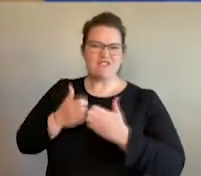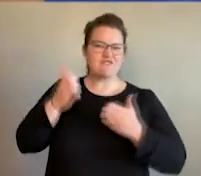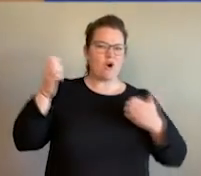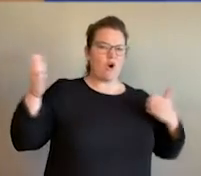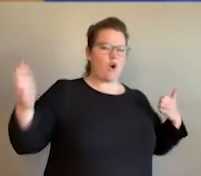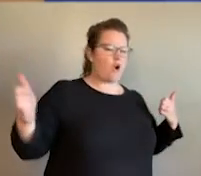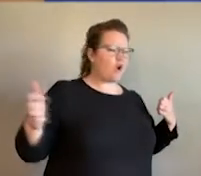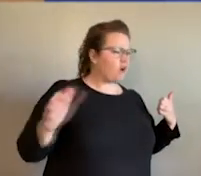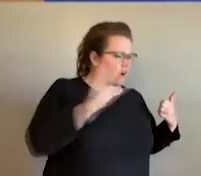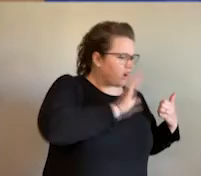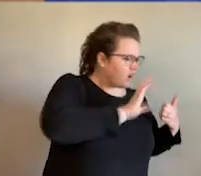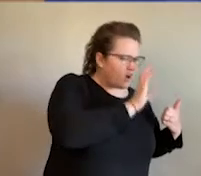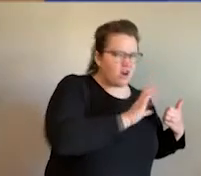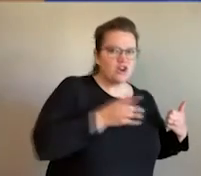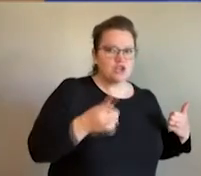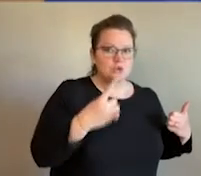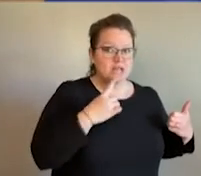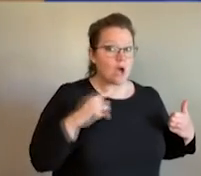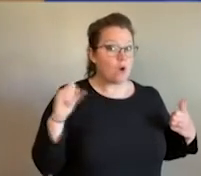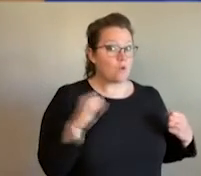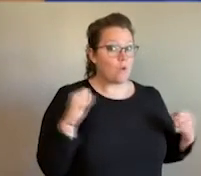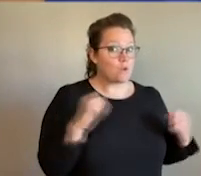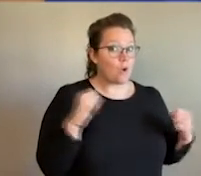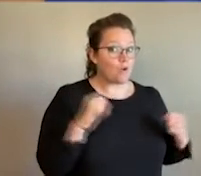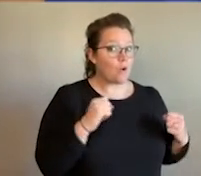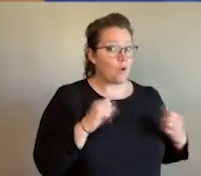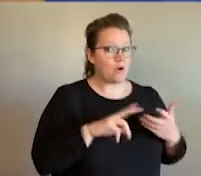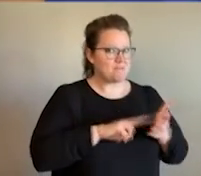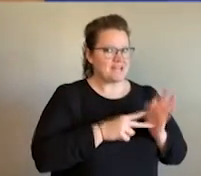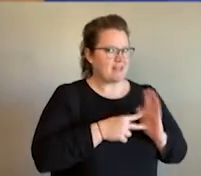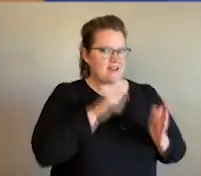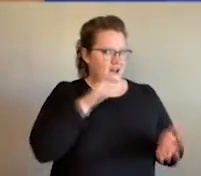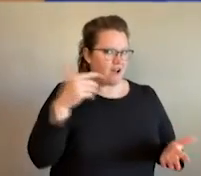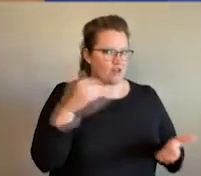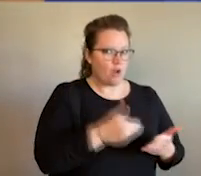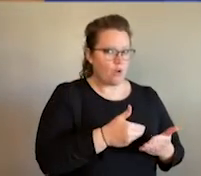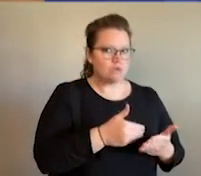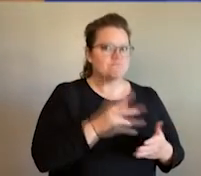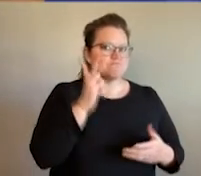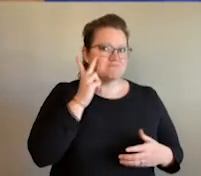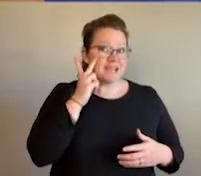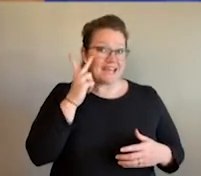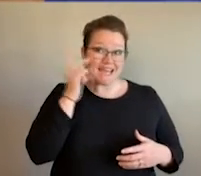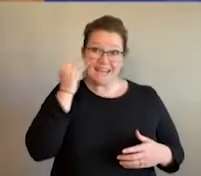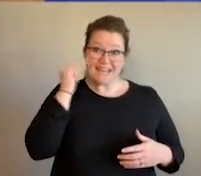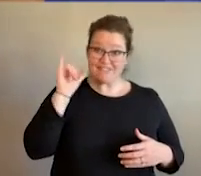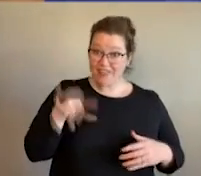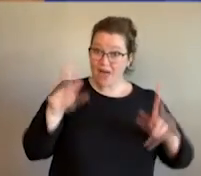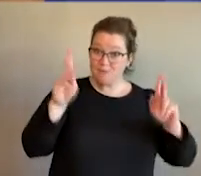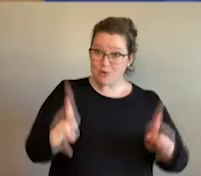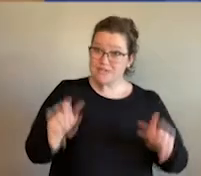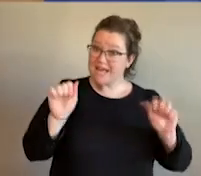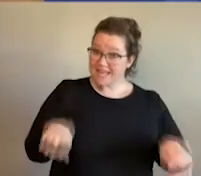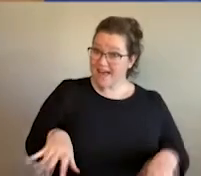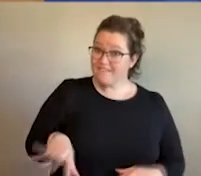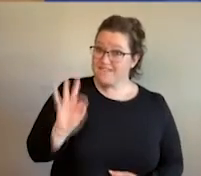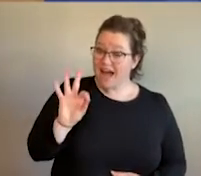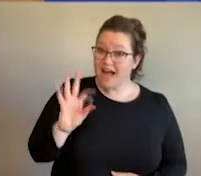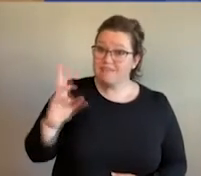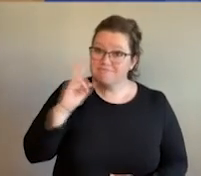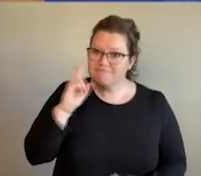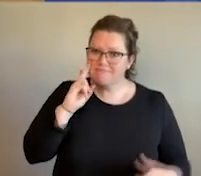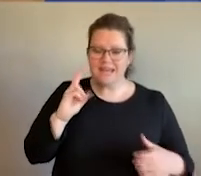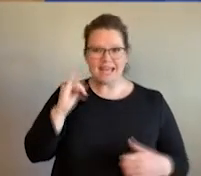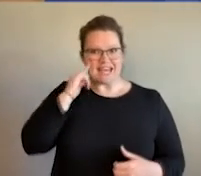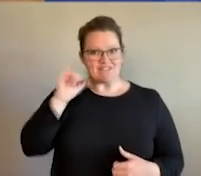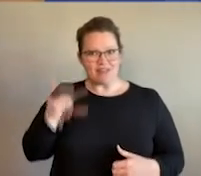away, you would say cold, cold, cold. And see if they can find that message and look to see how that makes them